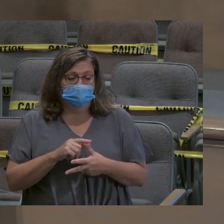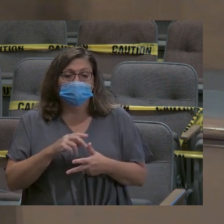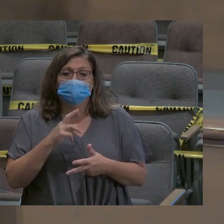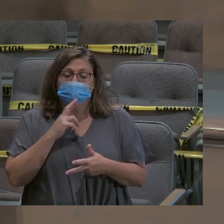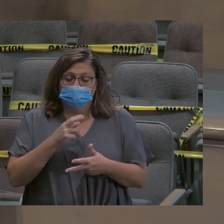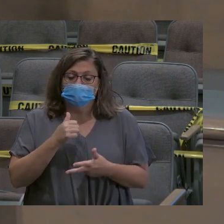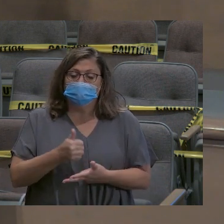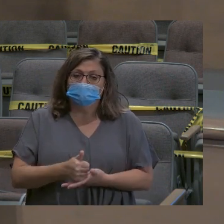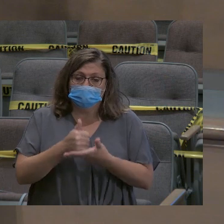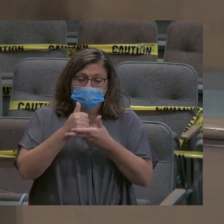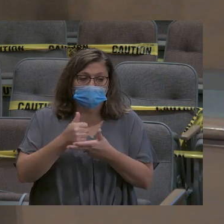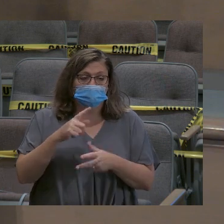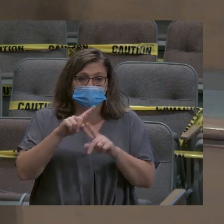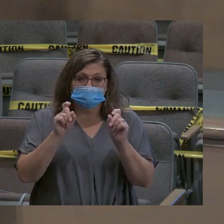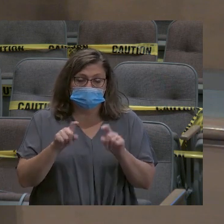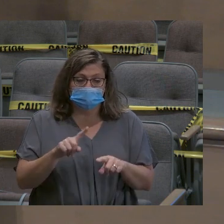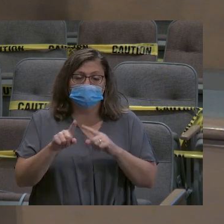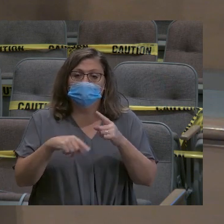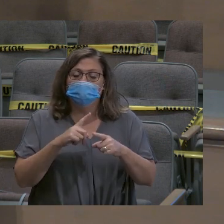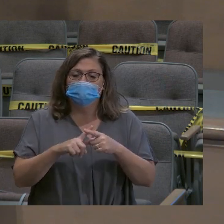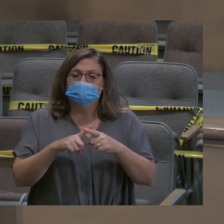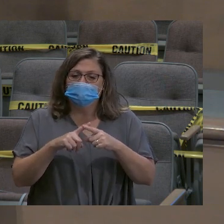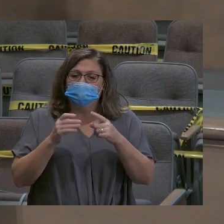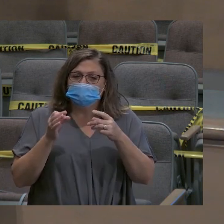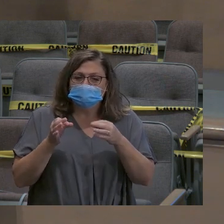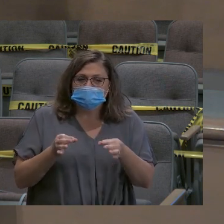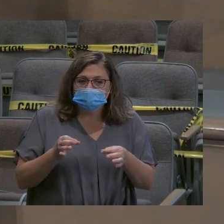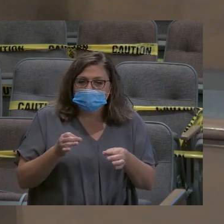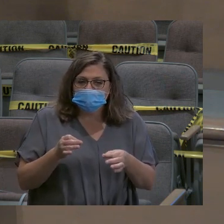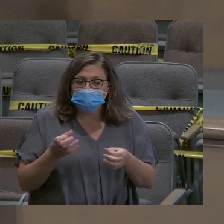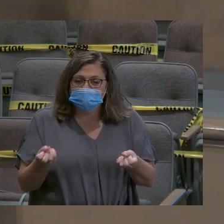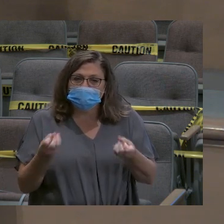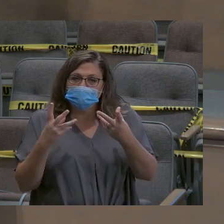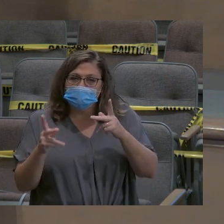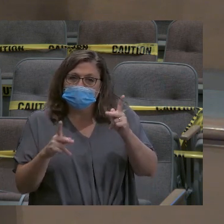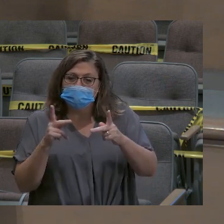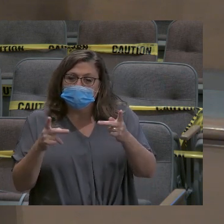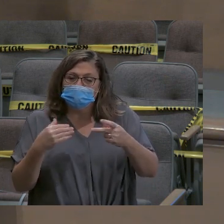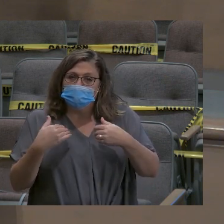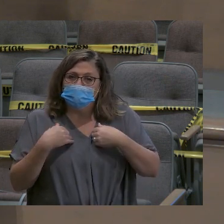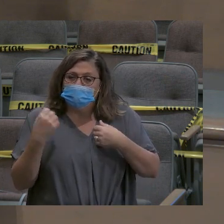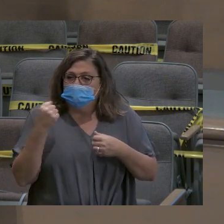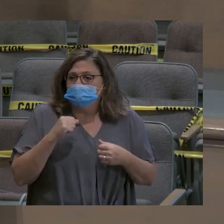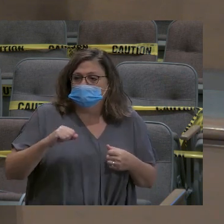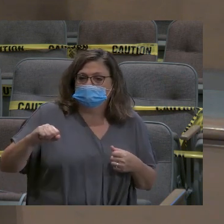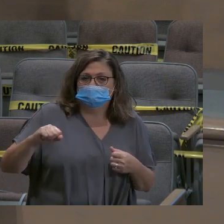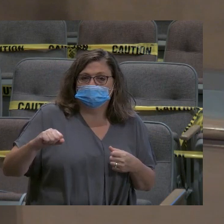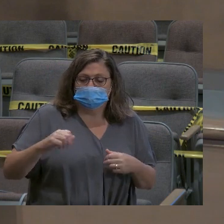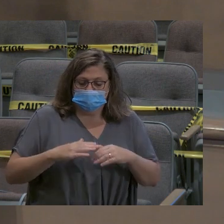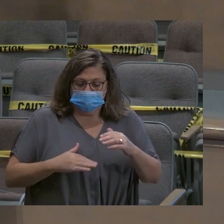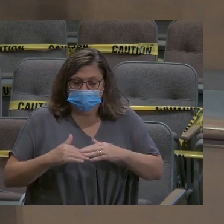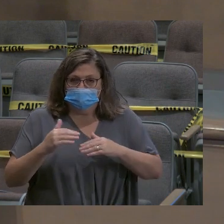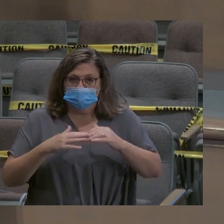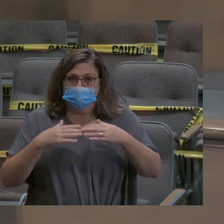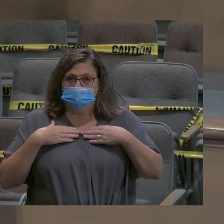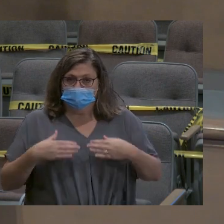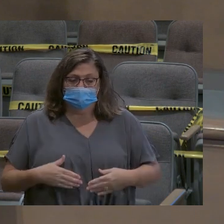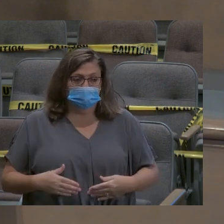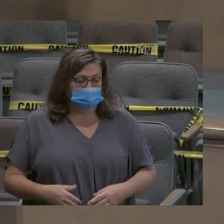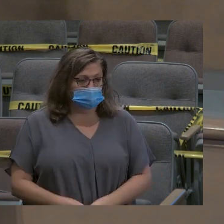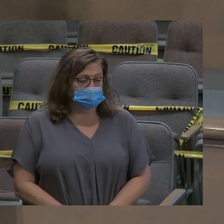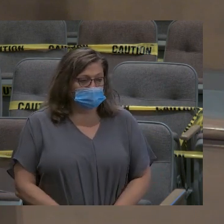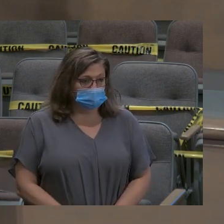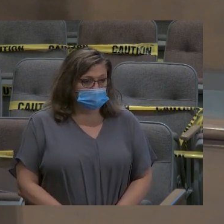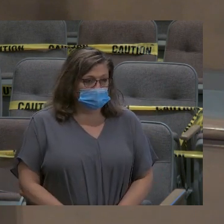useful tests when trying to determine how many people in a population have already been exposed and